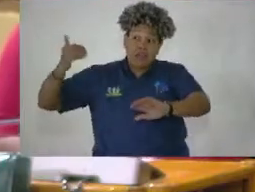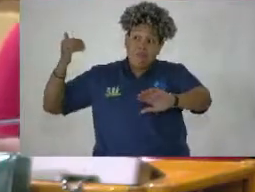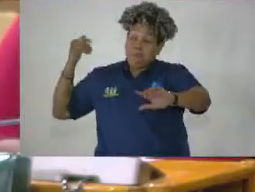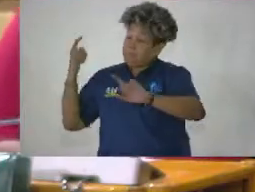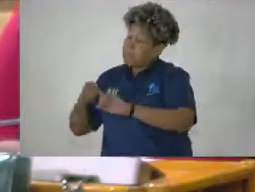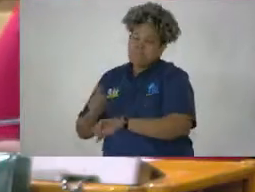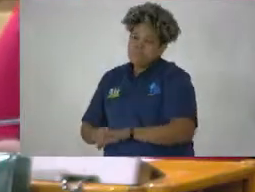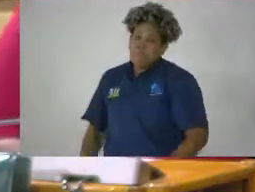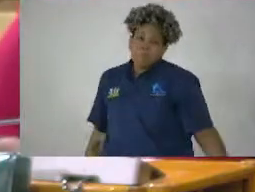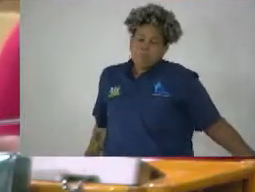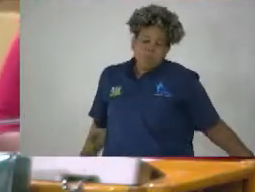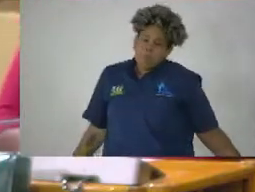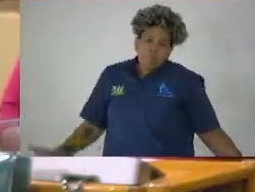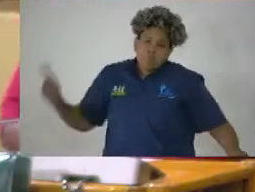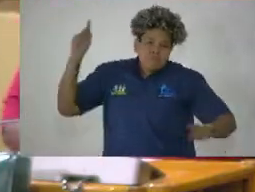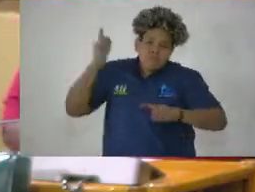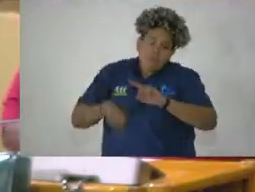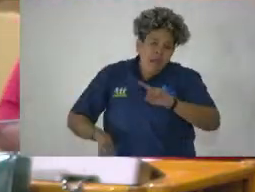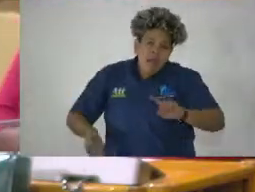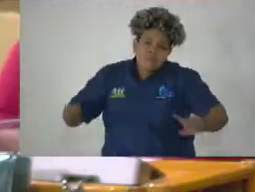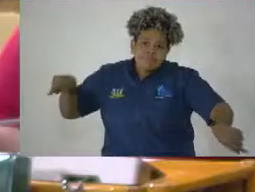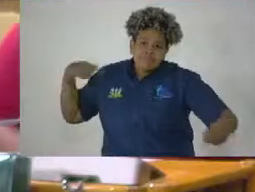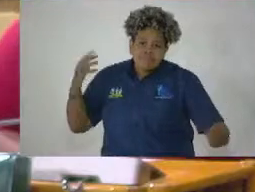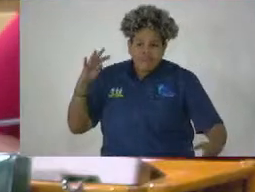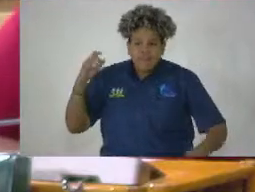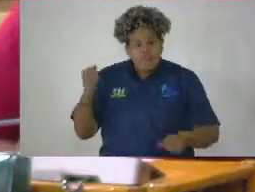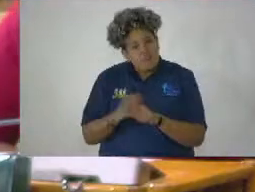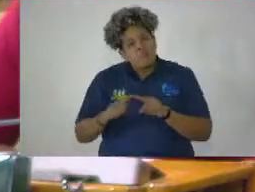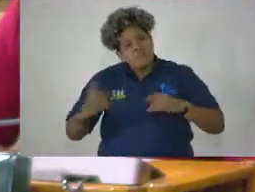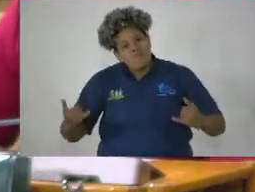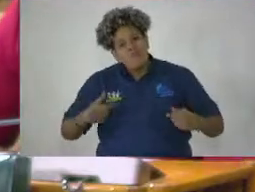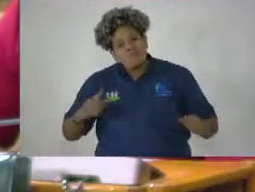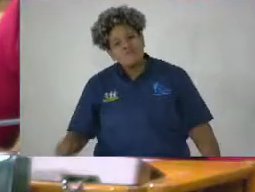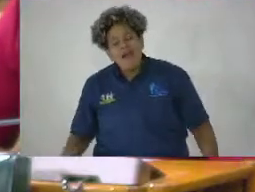point in the past 45 years.